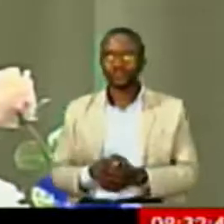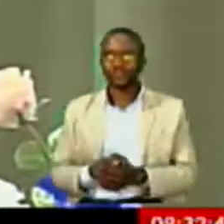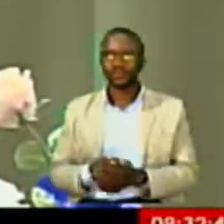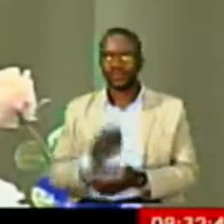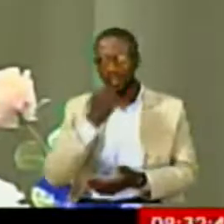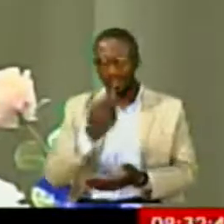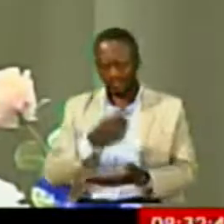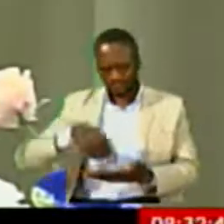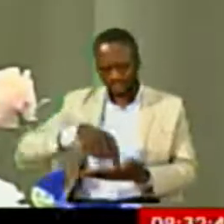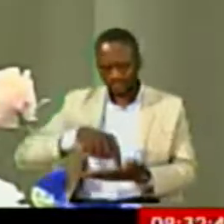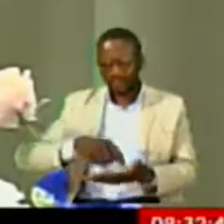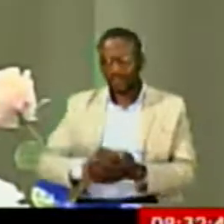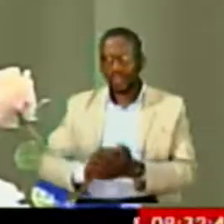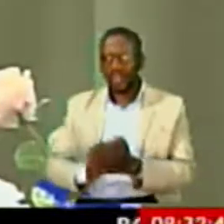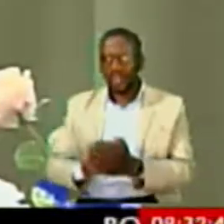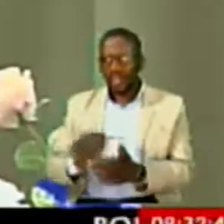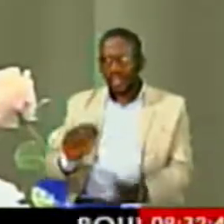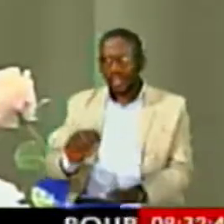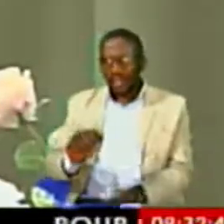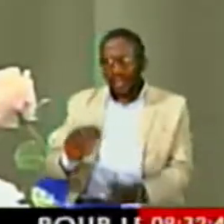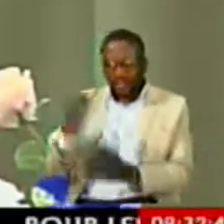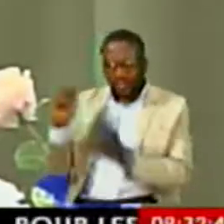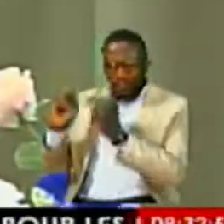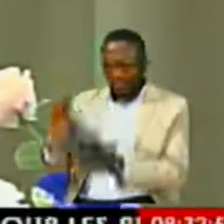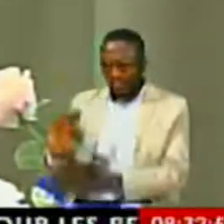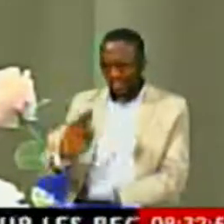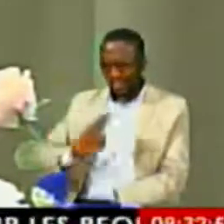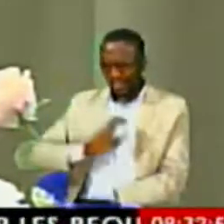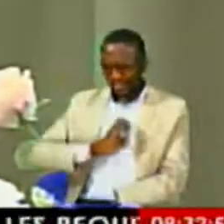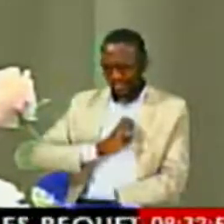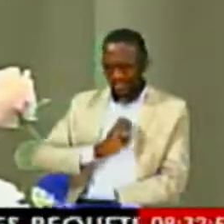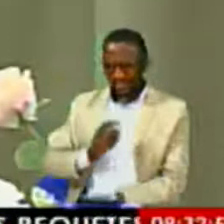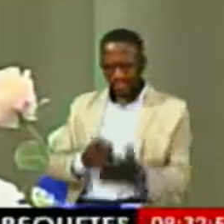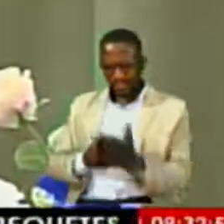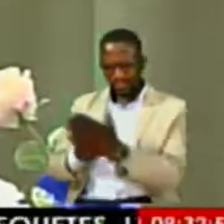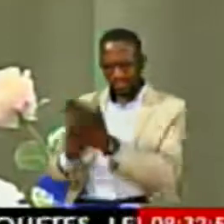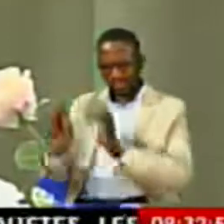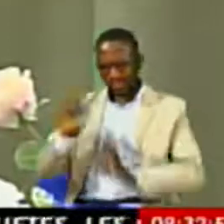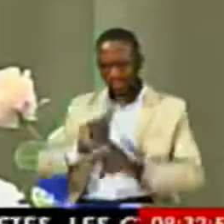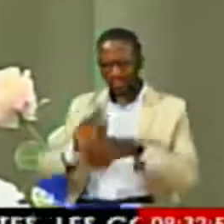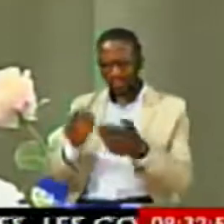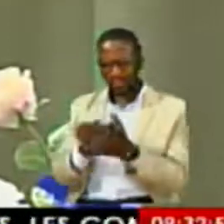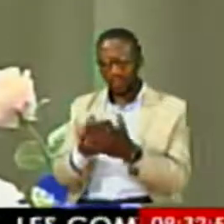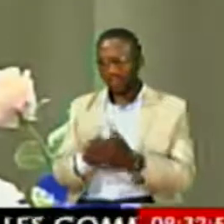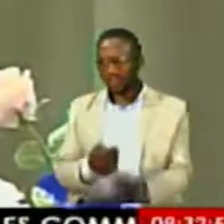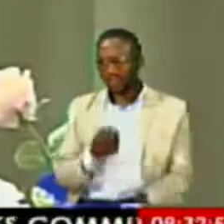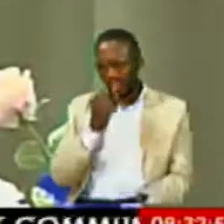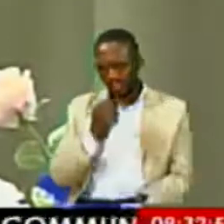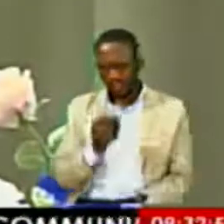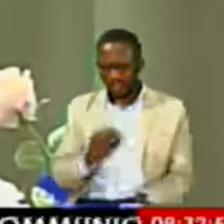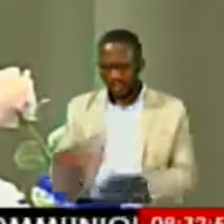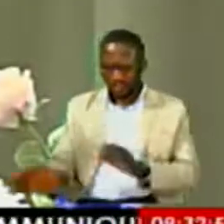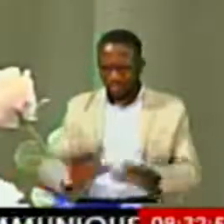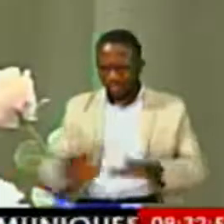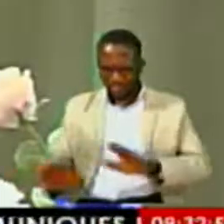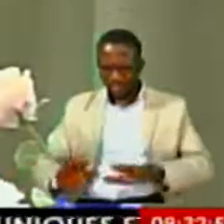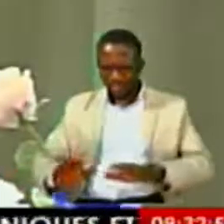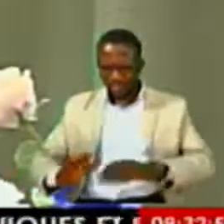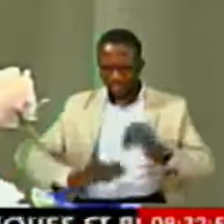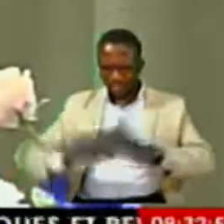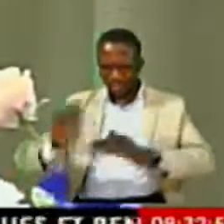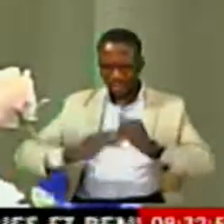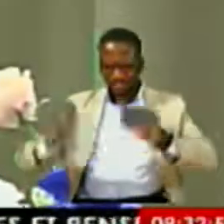Élie leur avait dit, Elijah told them, faites des autels. Prepare